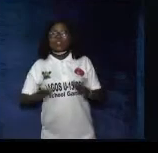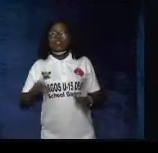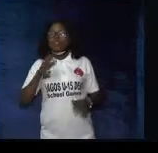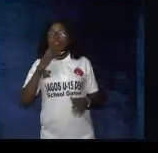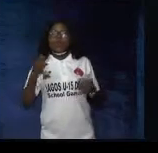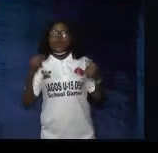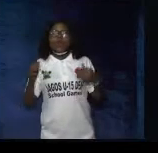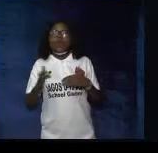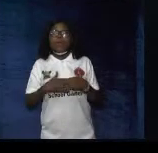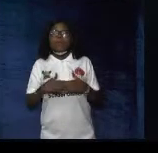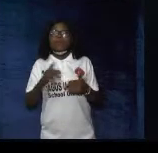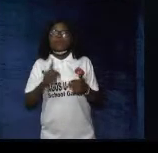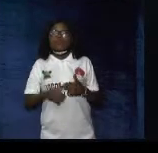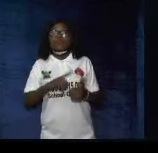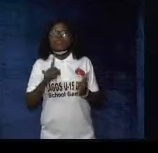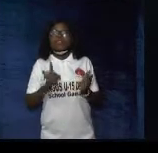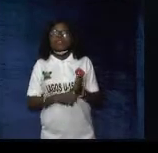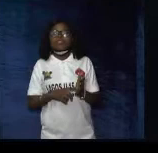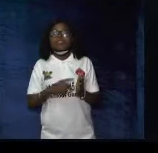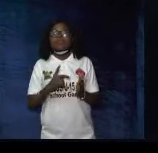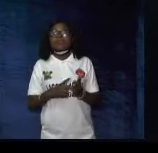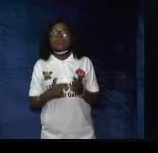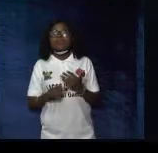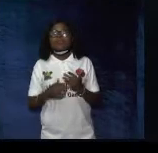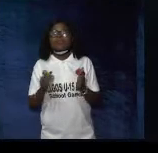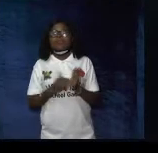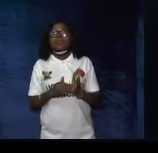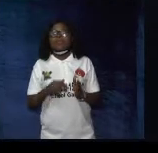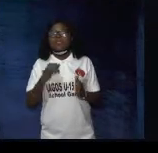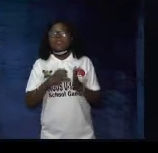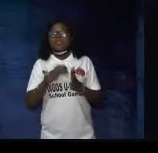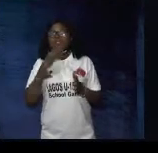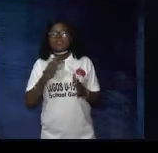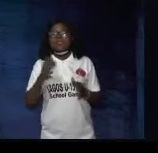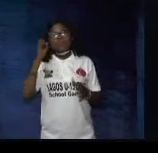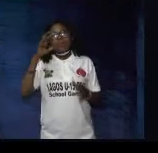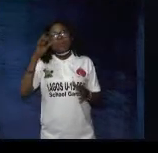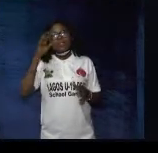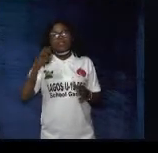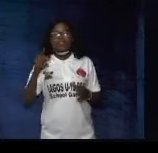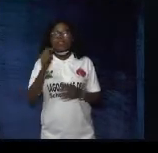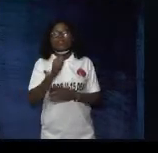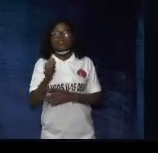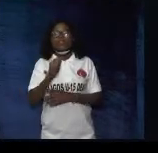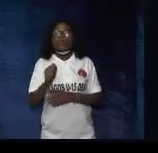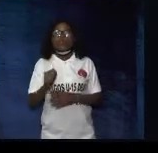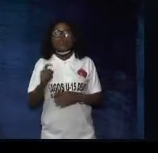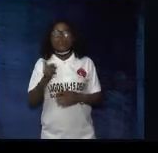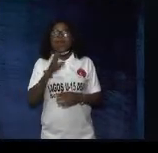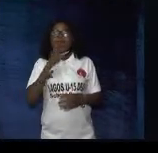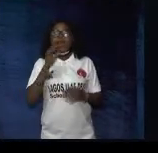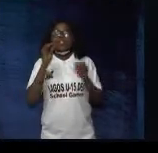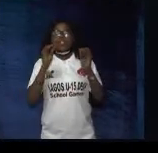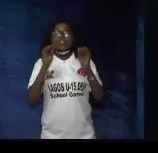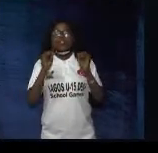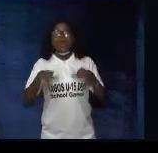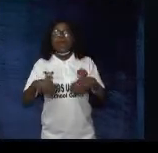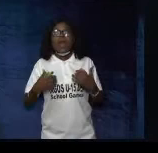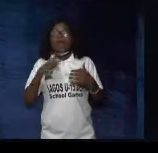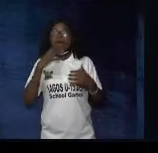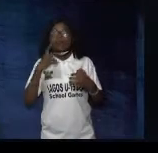Hello children, you're welcome back to this segment of the show. It's the Magic Tuesday segment where I teach you tips and tricks on how